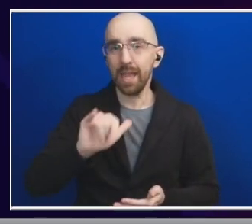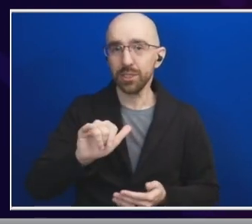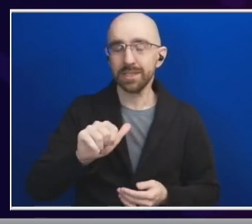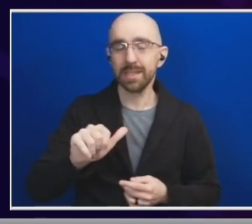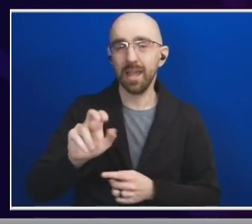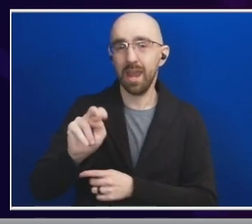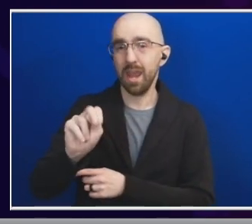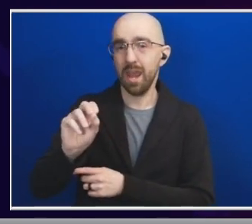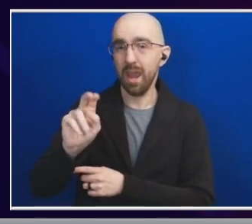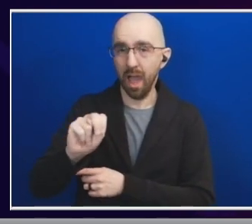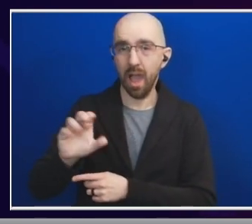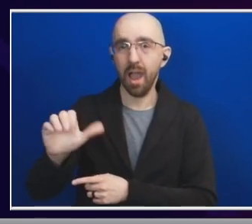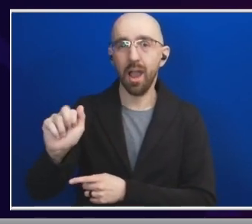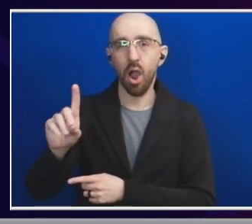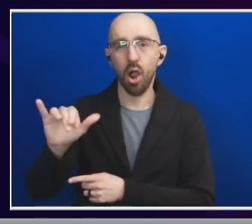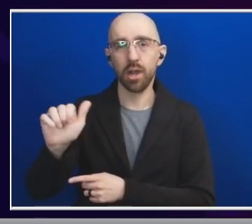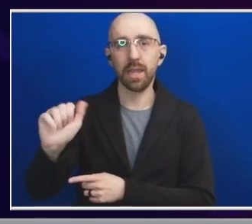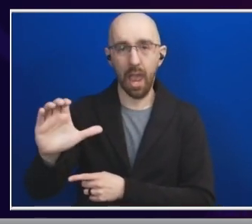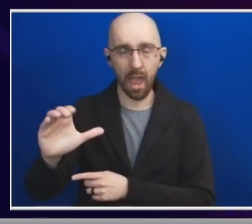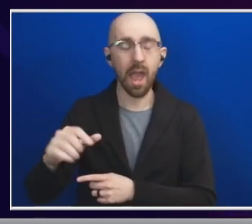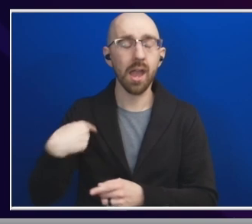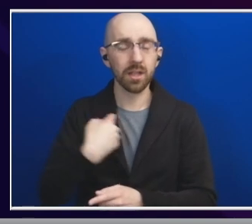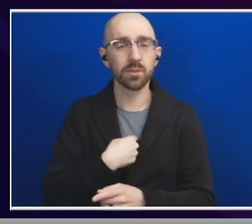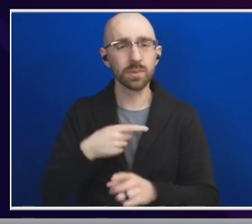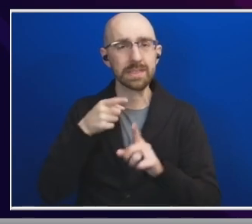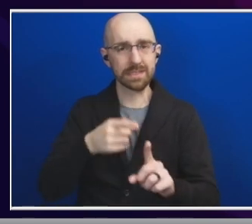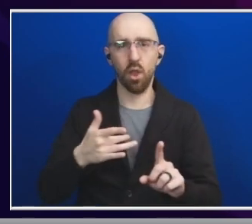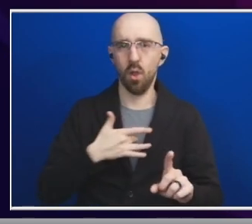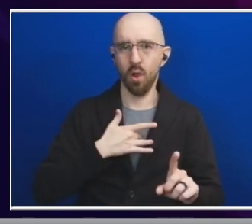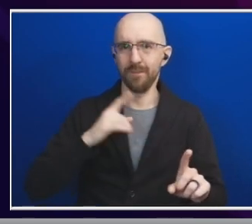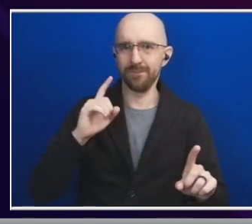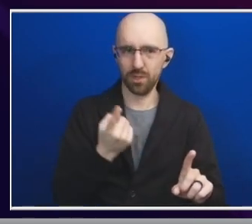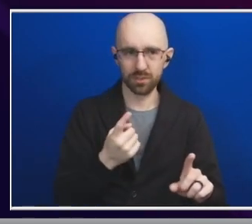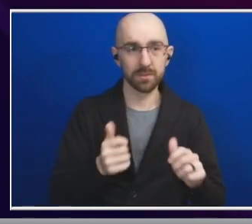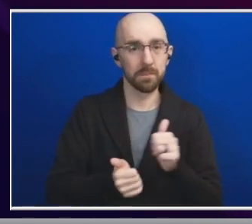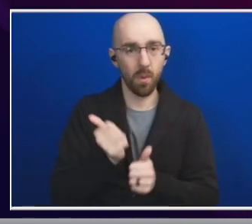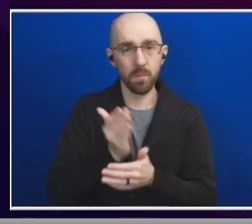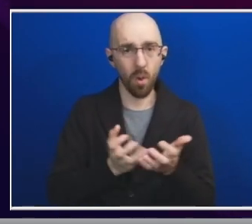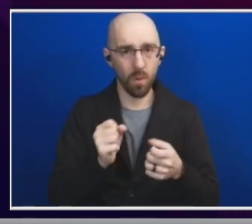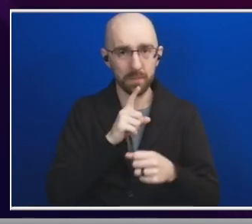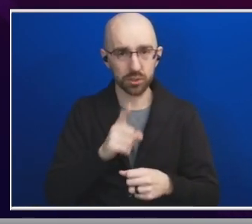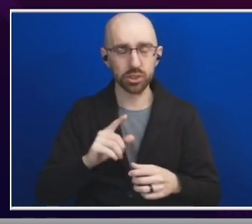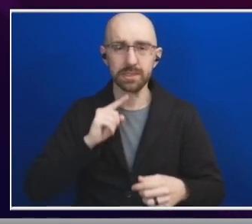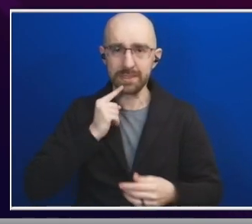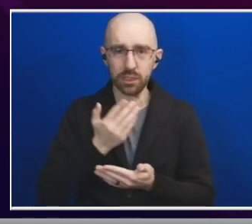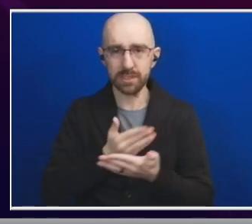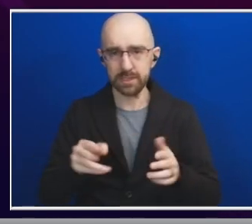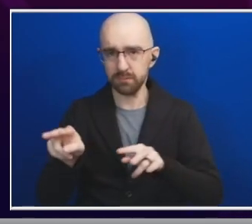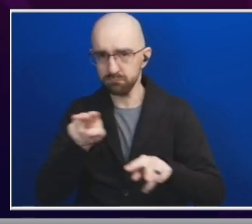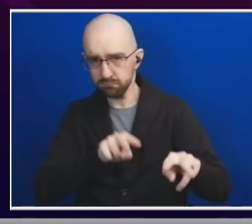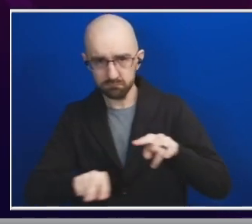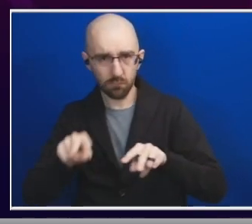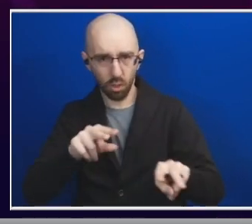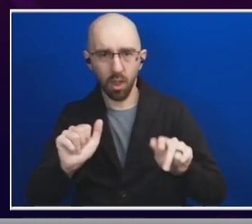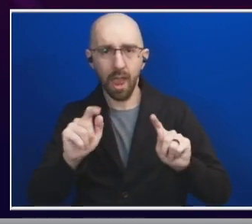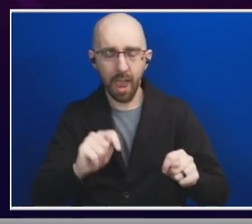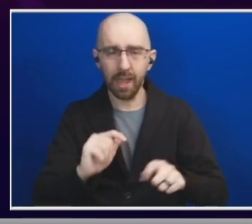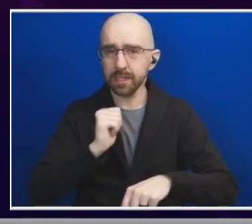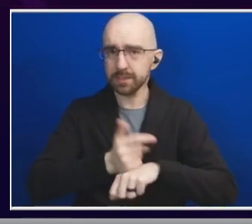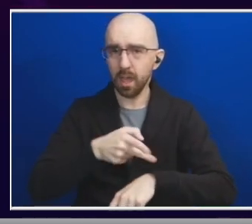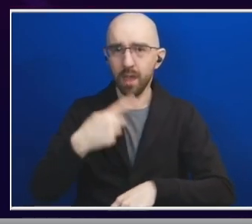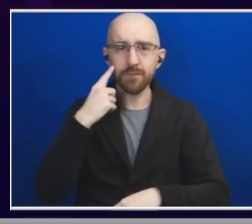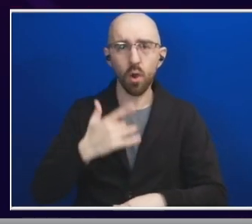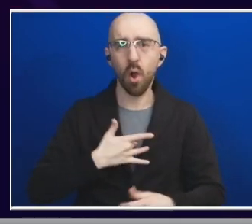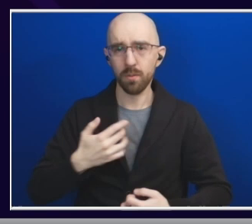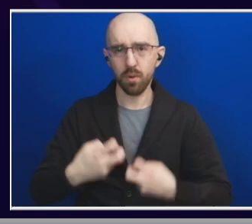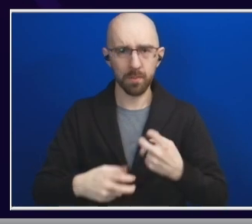And so we always go to the heart first, or for the most part want to make sure the most serious things are looked at, and the things that would set you up for heart problems are addressed. Treat what you